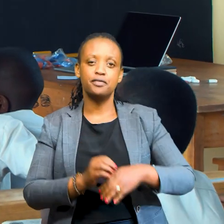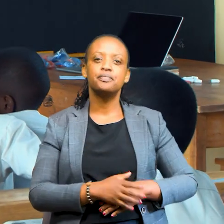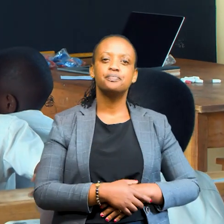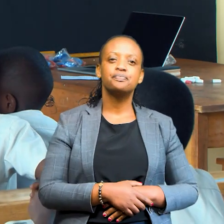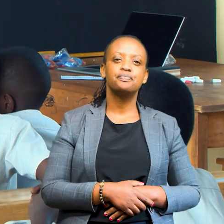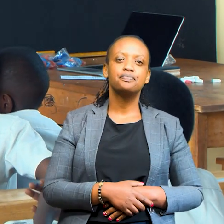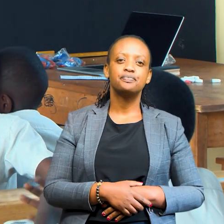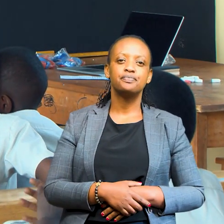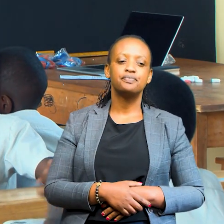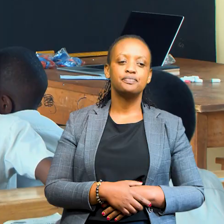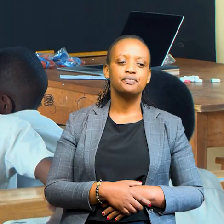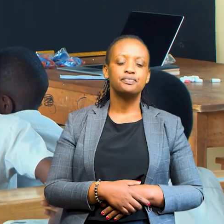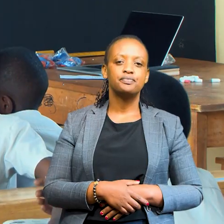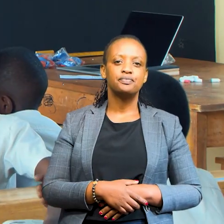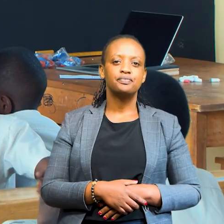7.